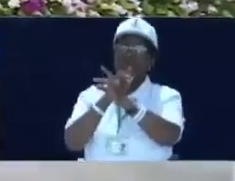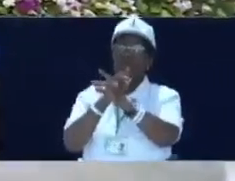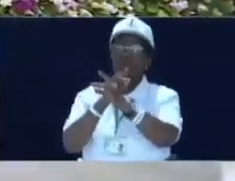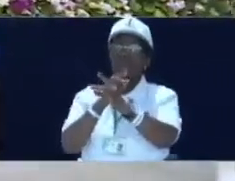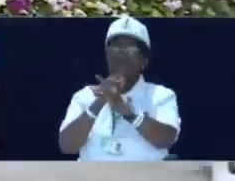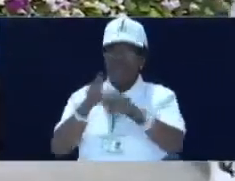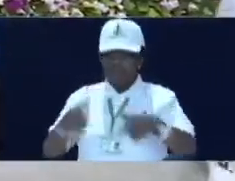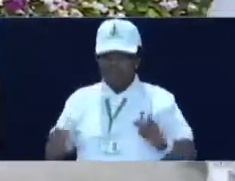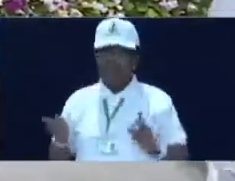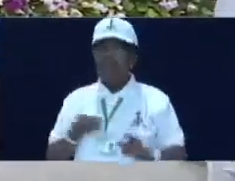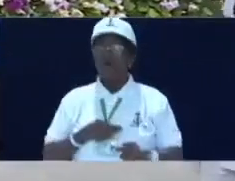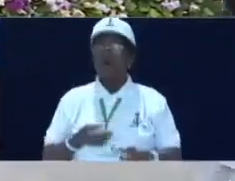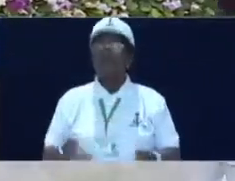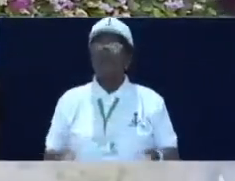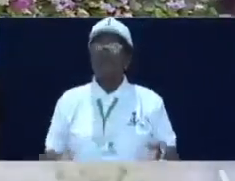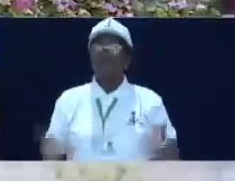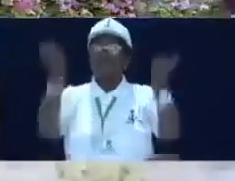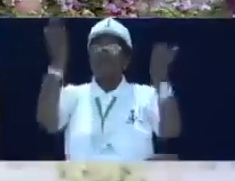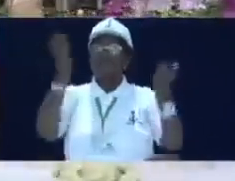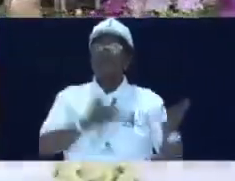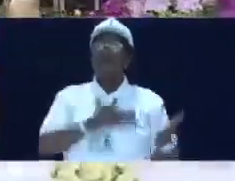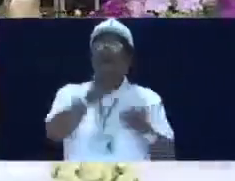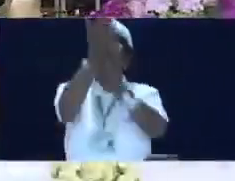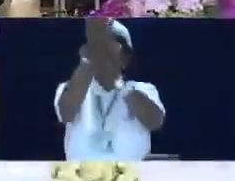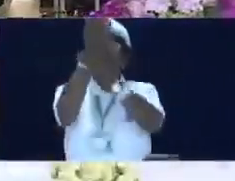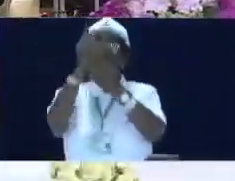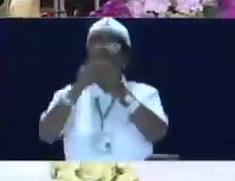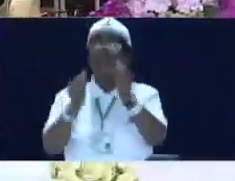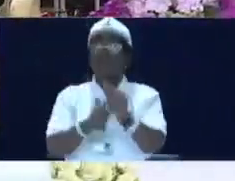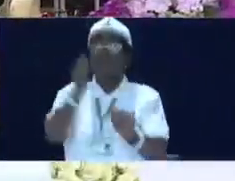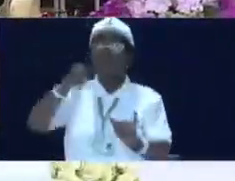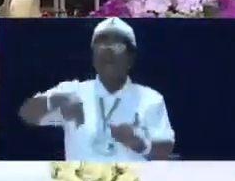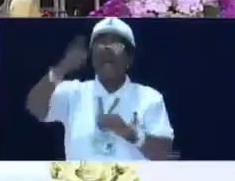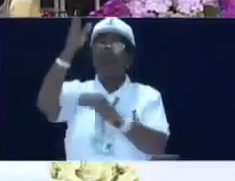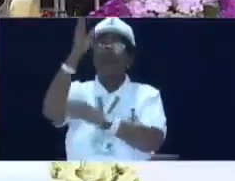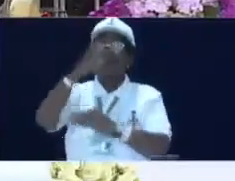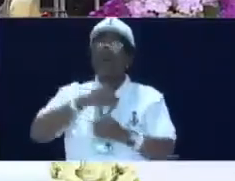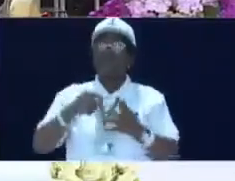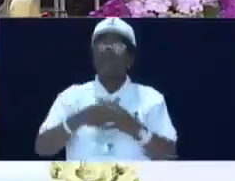Well, let's lift our hands to the Most High God and begin to bless His holy name.